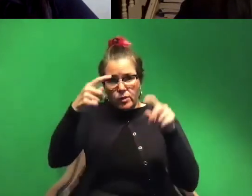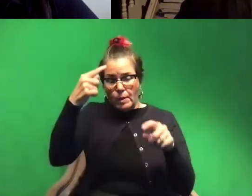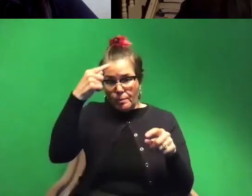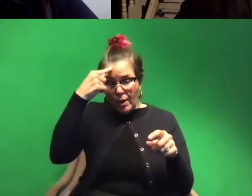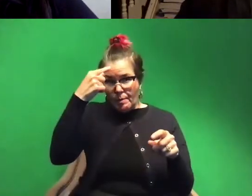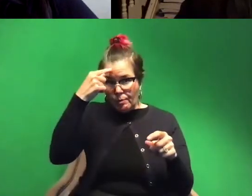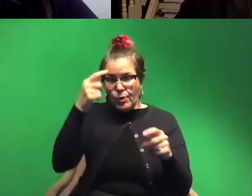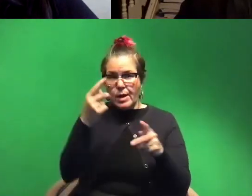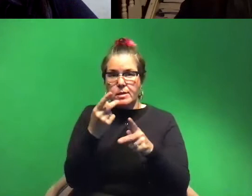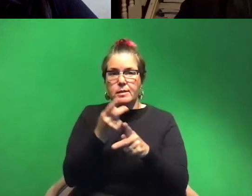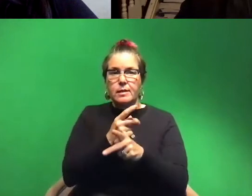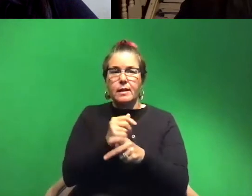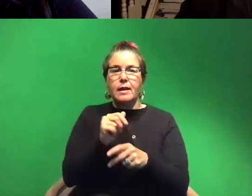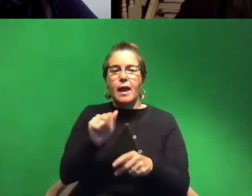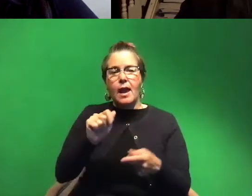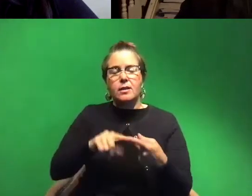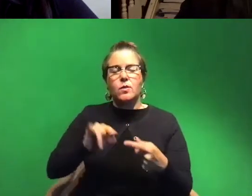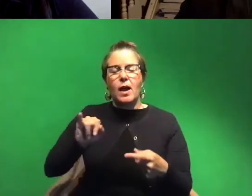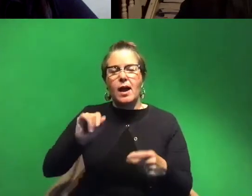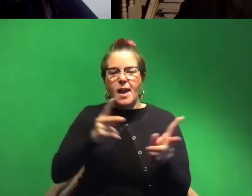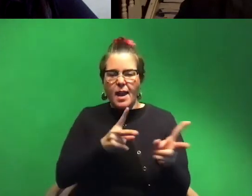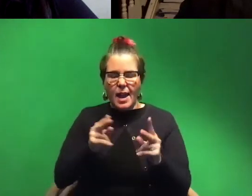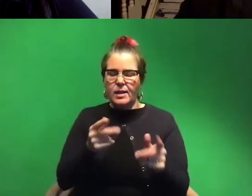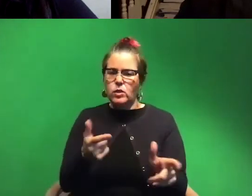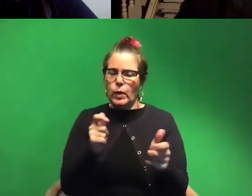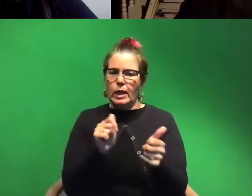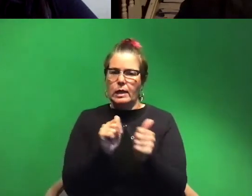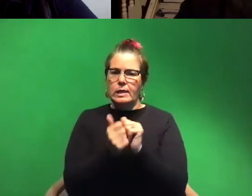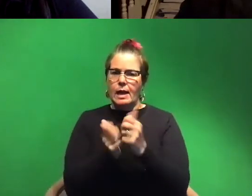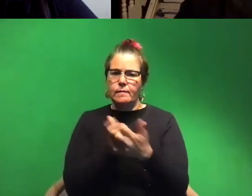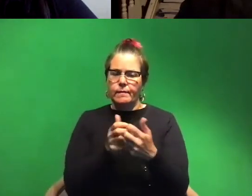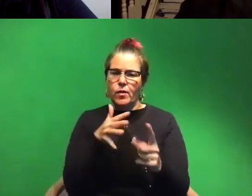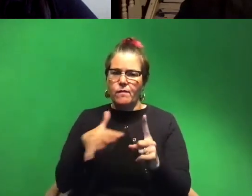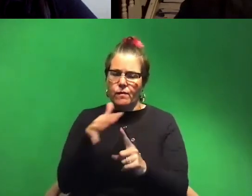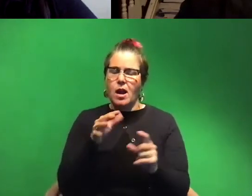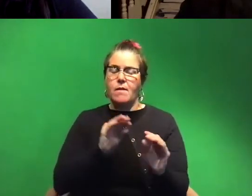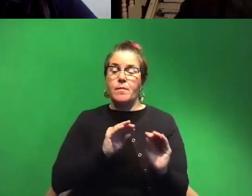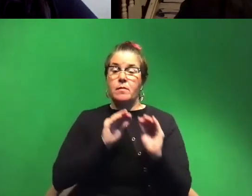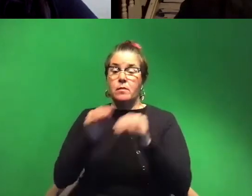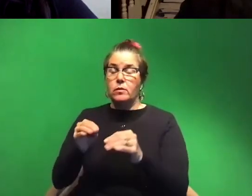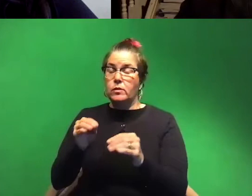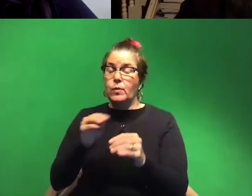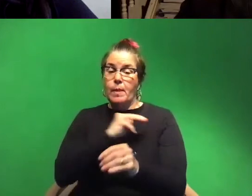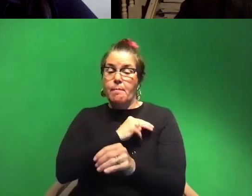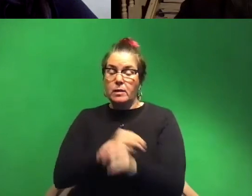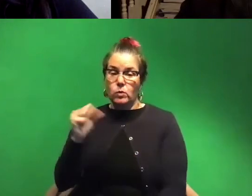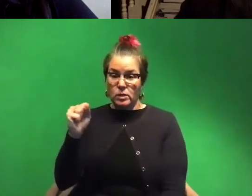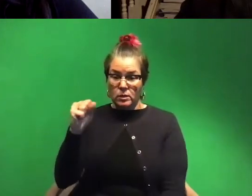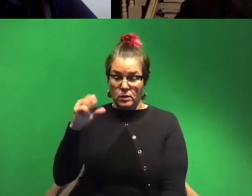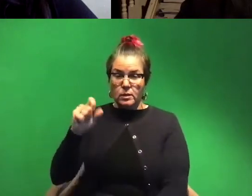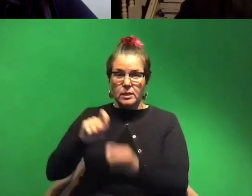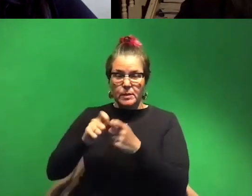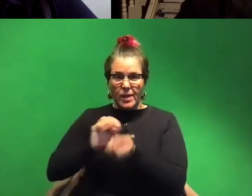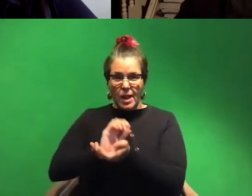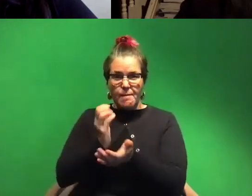using some of these A to I edits to very, very quickly adapt to their environment, get this into the muscles, which contract certain amounts to then